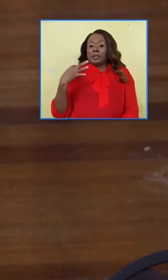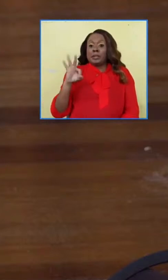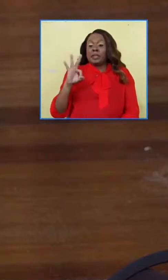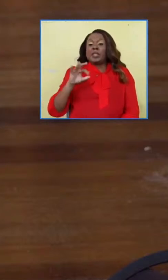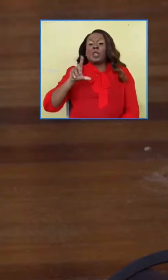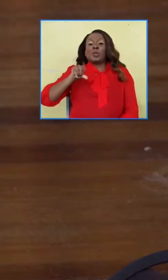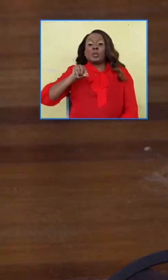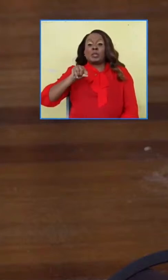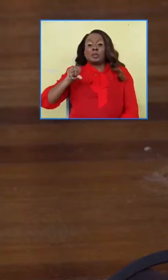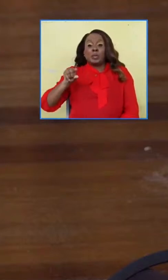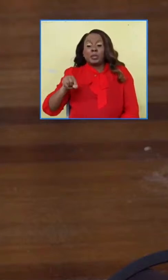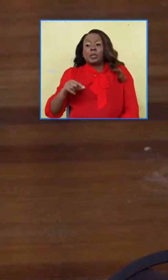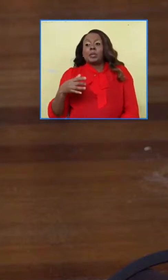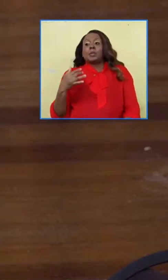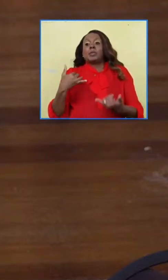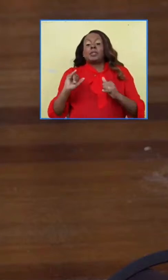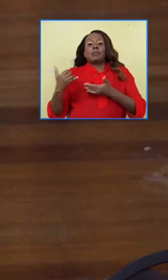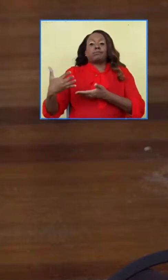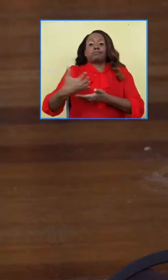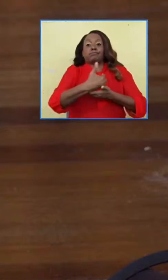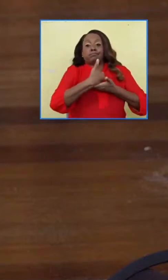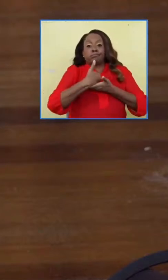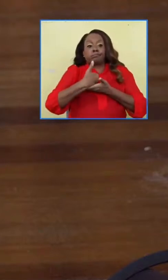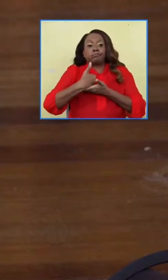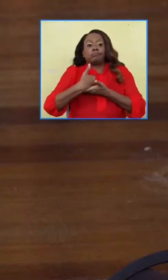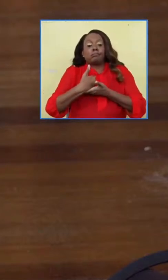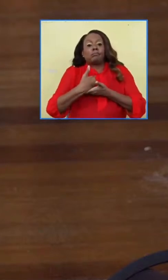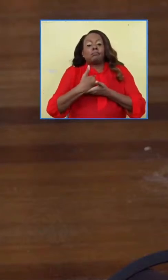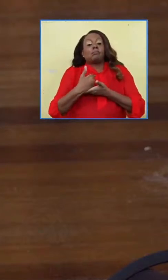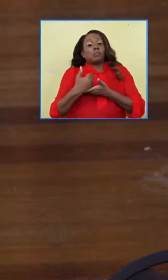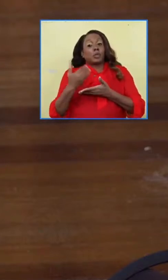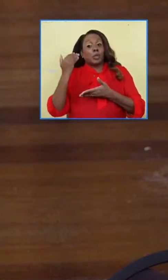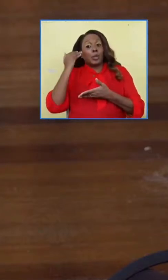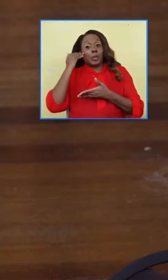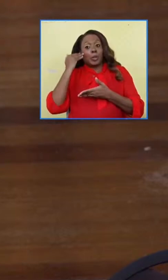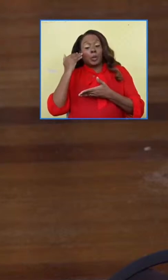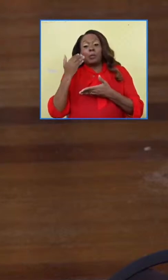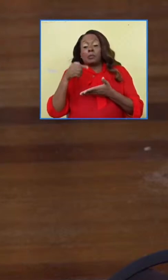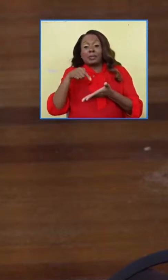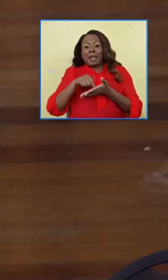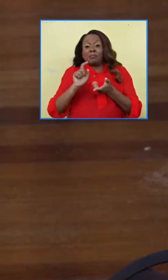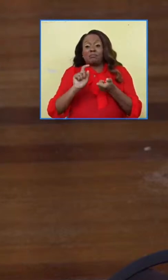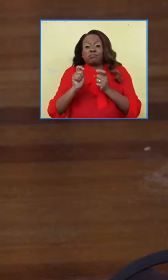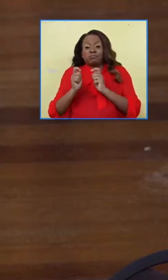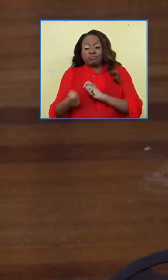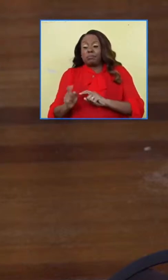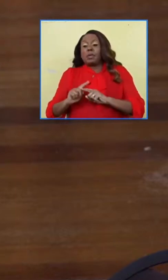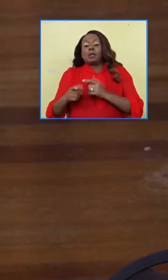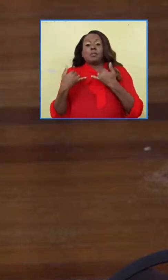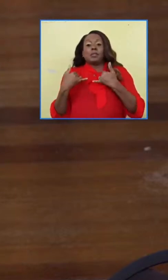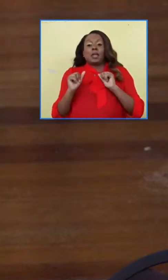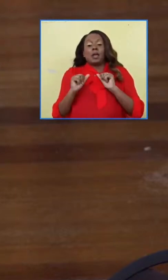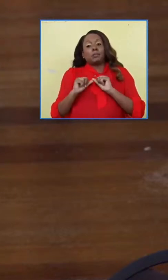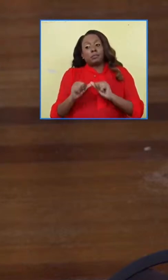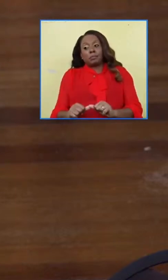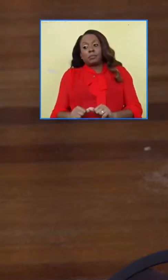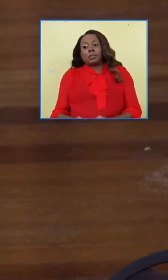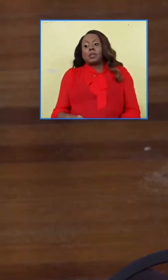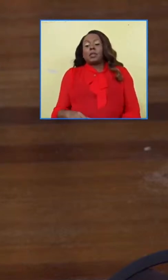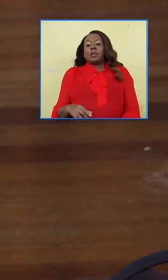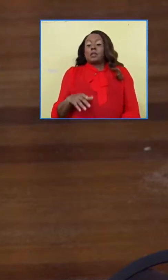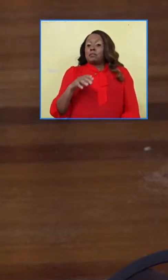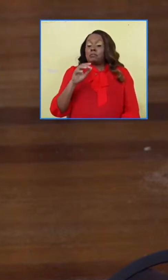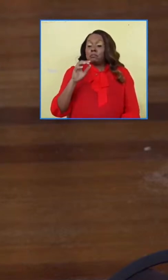earned income, even with the impact of the debt restructure. It's a well-run fund, it's not the